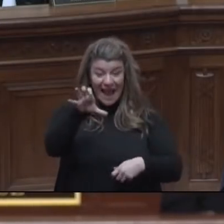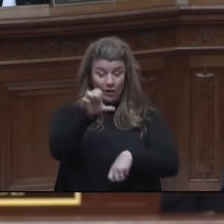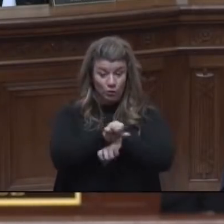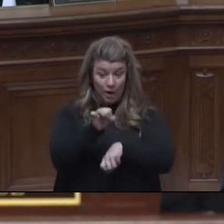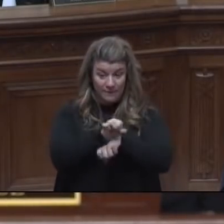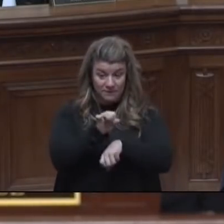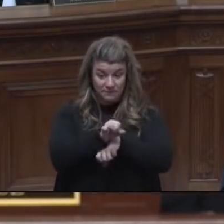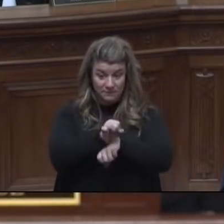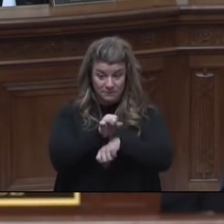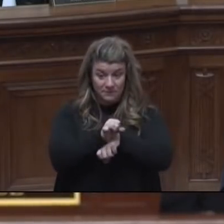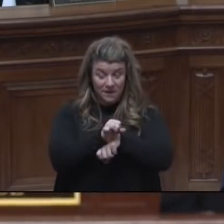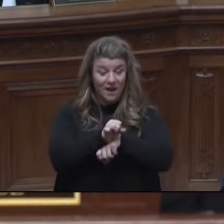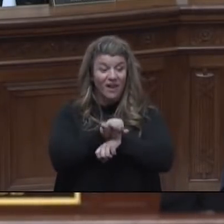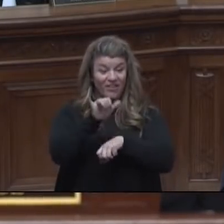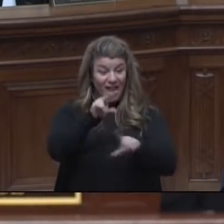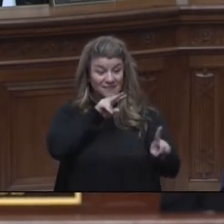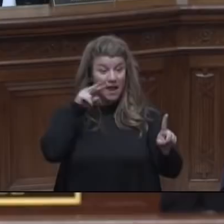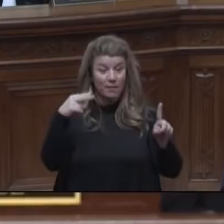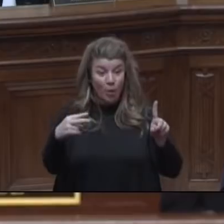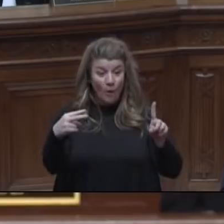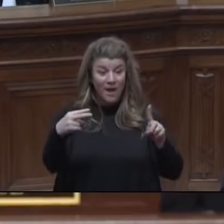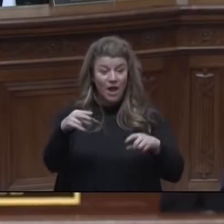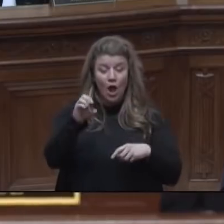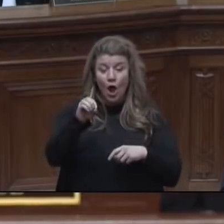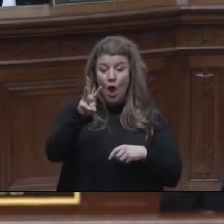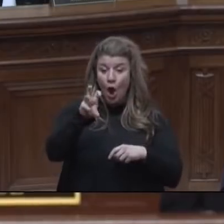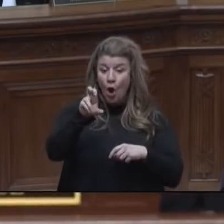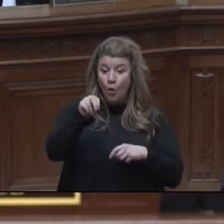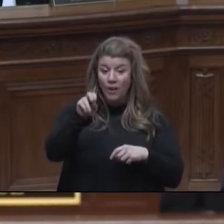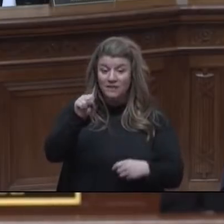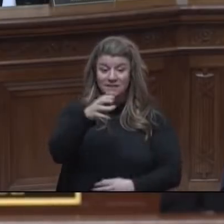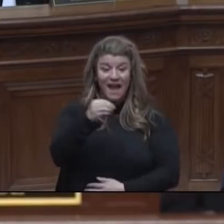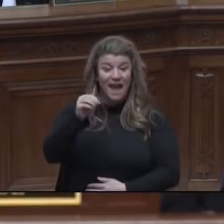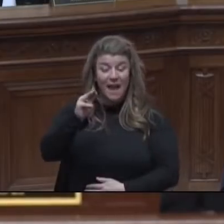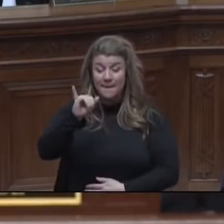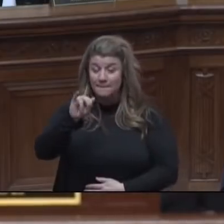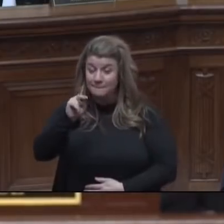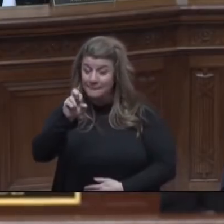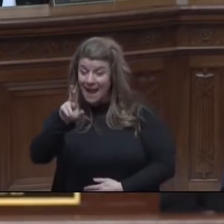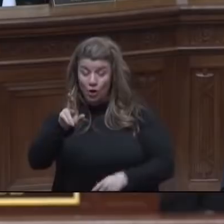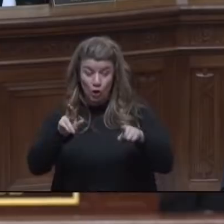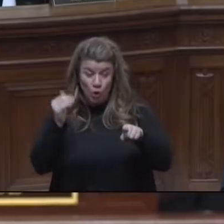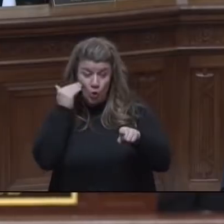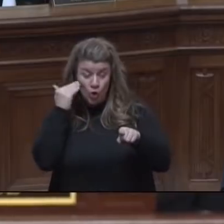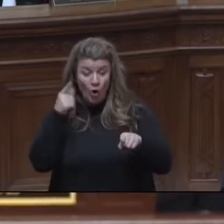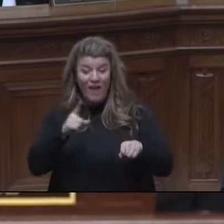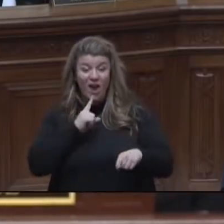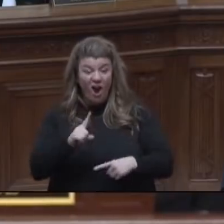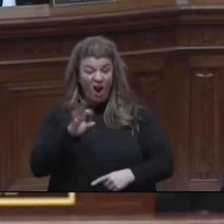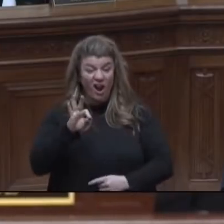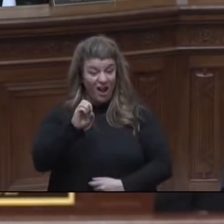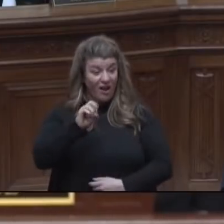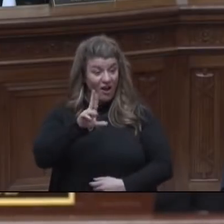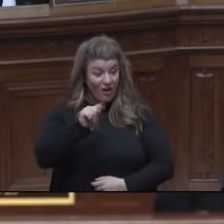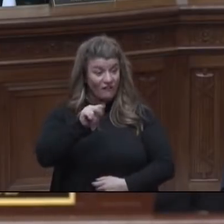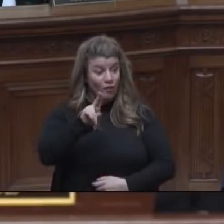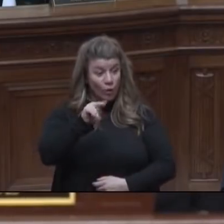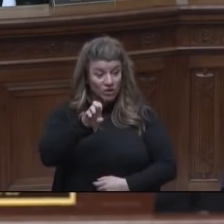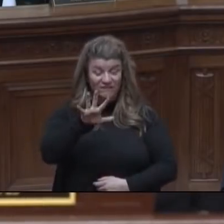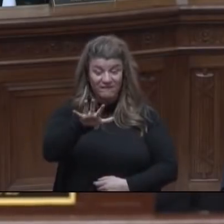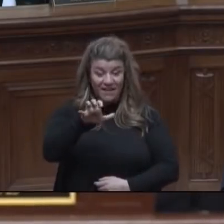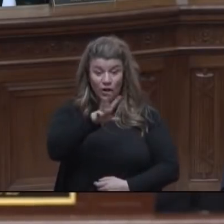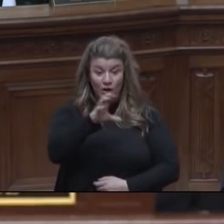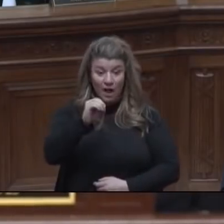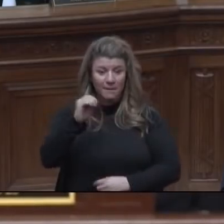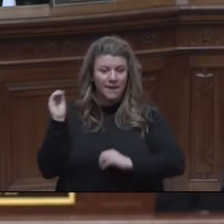jobs. From the standpoint of Owens and Minor, you realize they are a Fortune 500 company coming to West